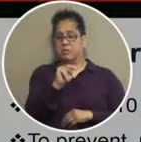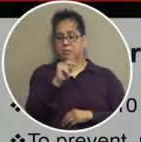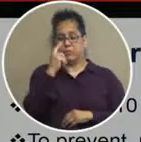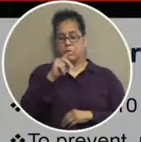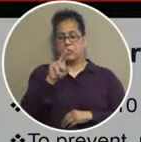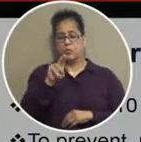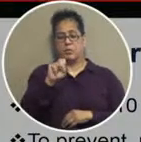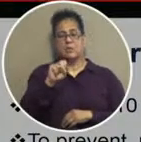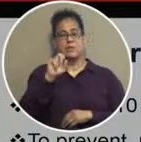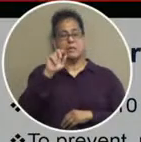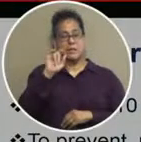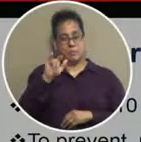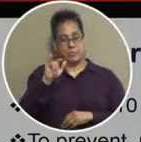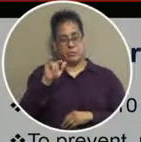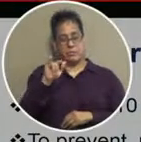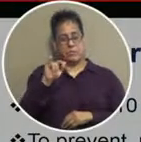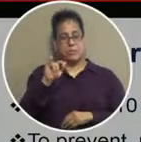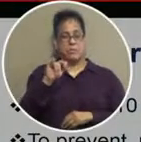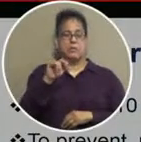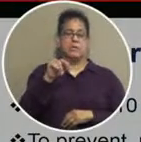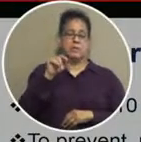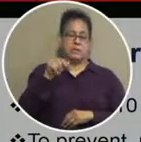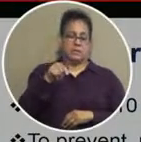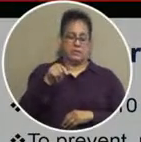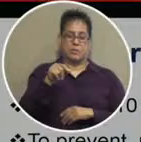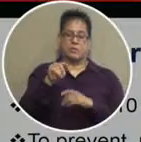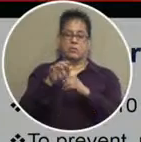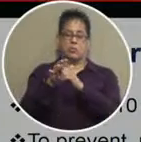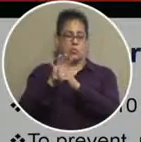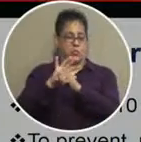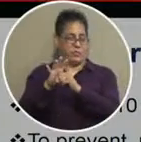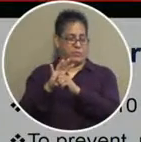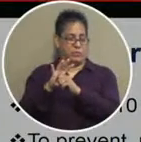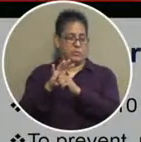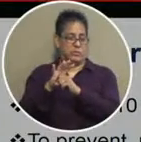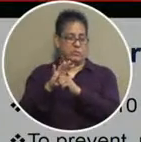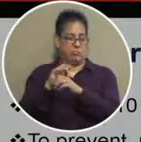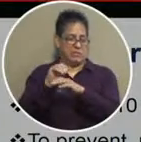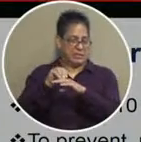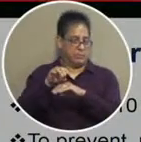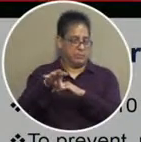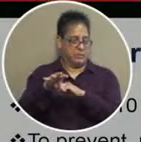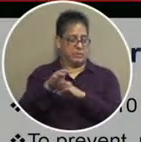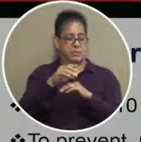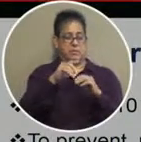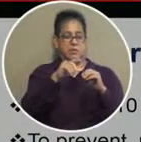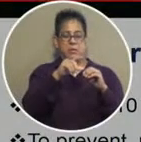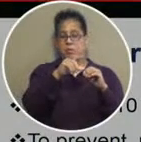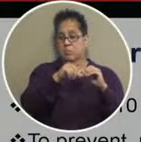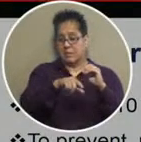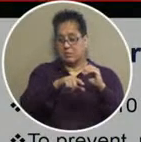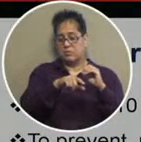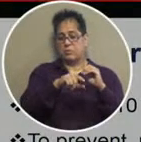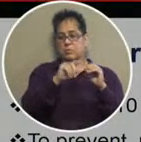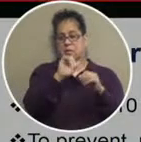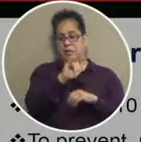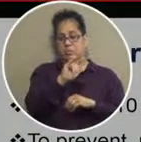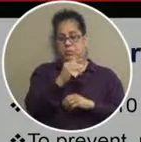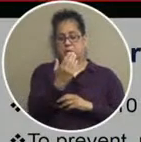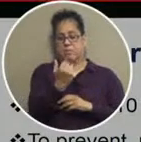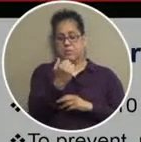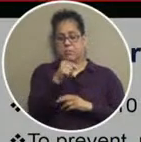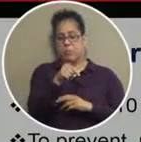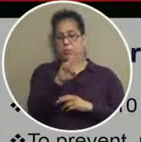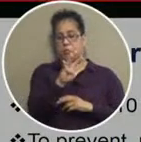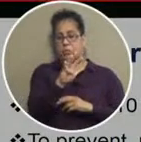U.S. airports, again, to respond to the coronavirus impacts. The El Paso International Airport's piece of that was